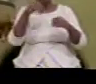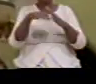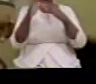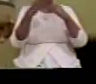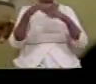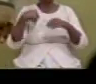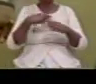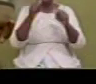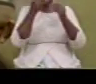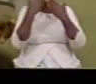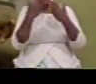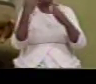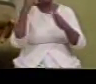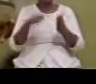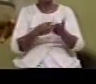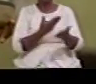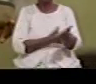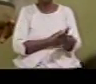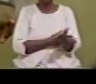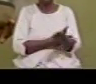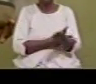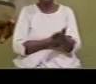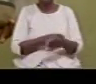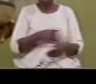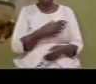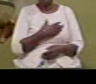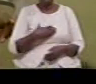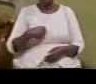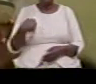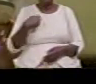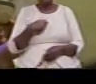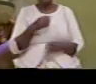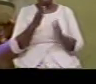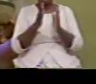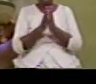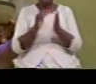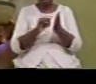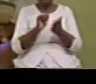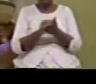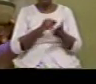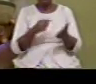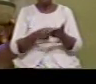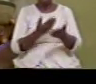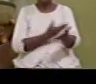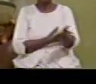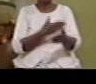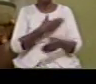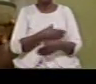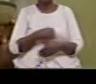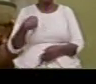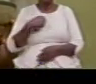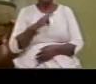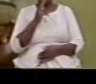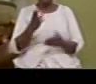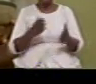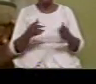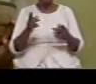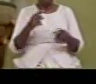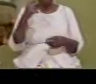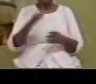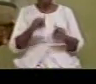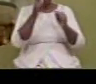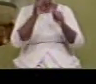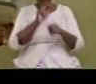Calvary. Precious, wonderful blood of Jesus that cleanses, that purges, that renewed, and that